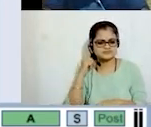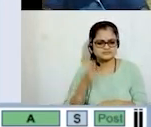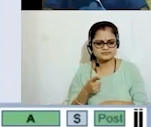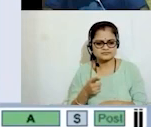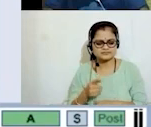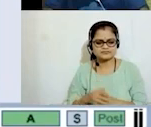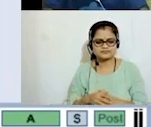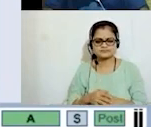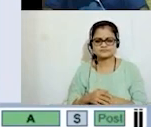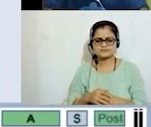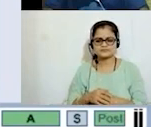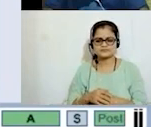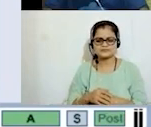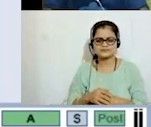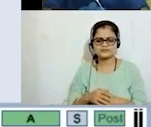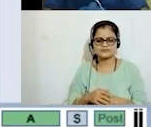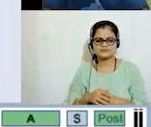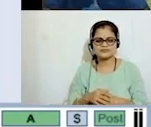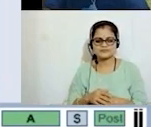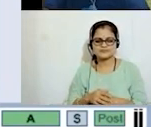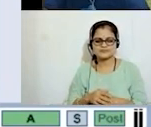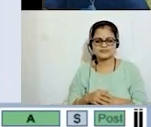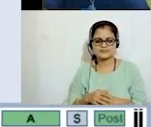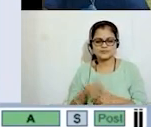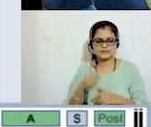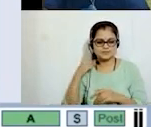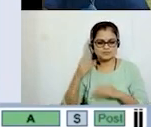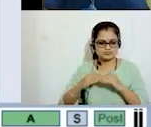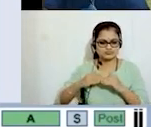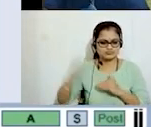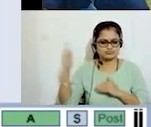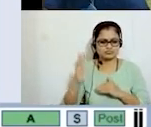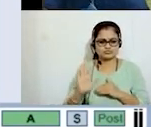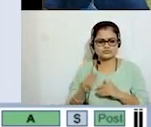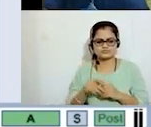this is basically something like okay, this is too heavily modded.